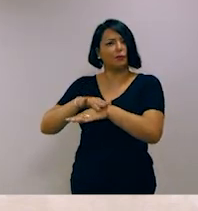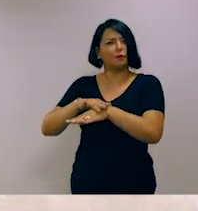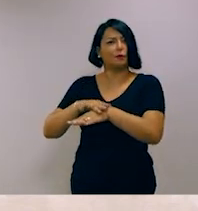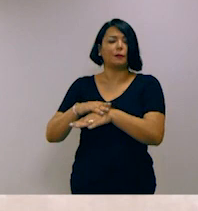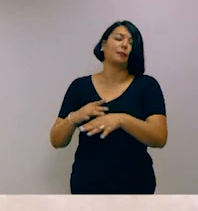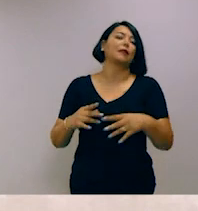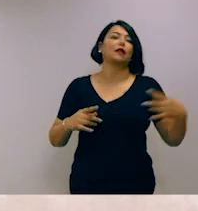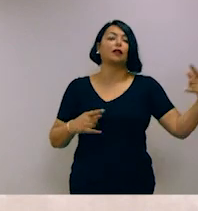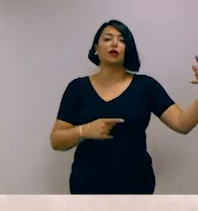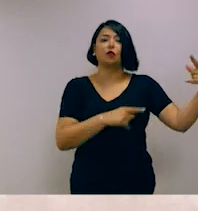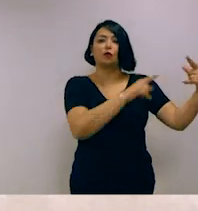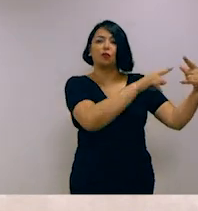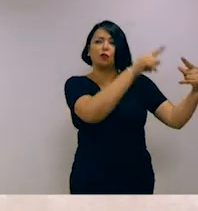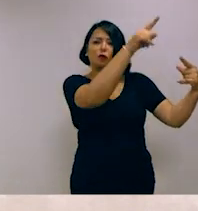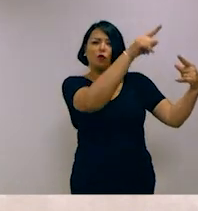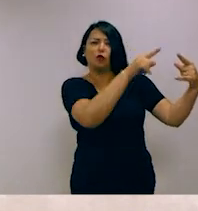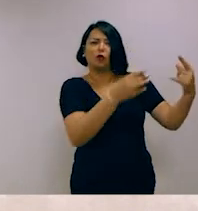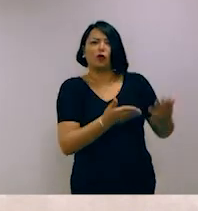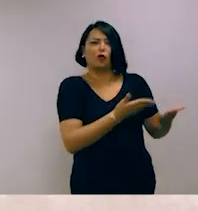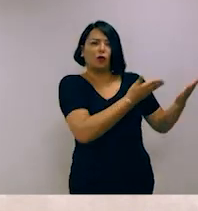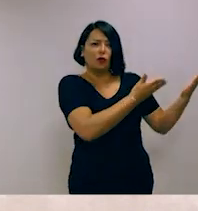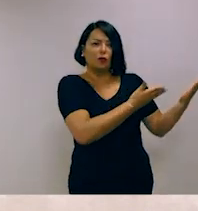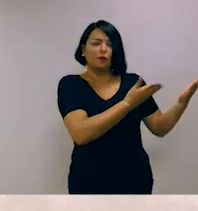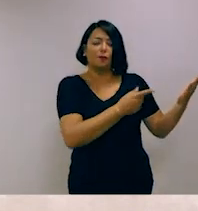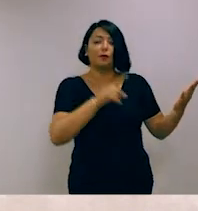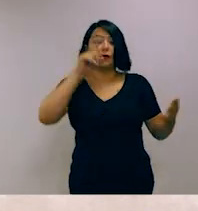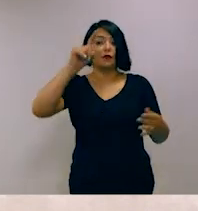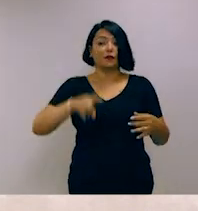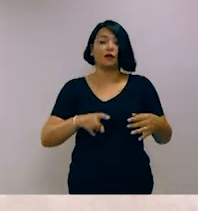among the individuals, we have two possibilities.